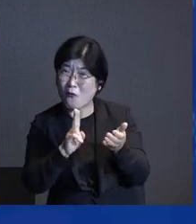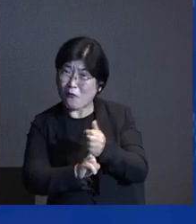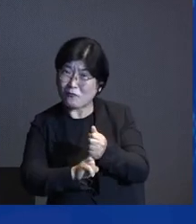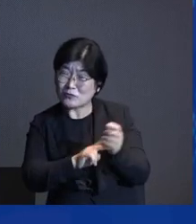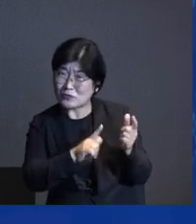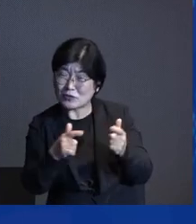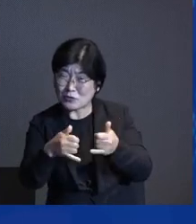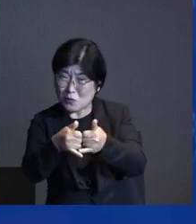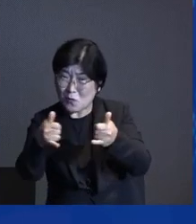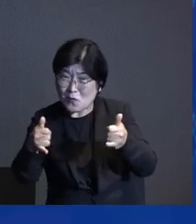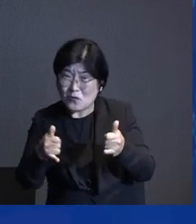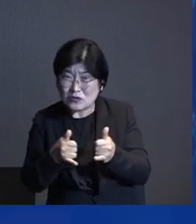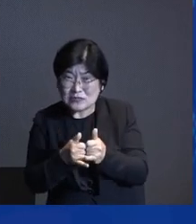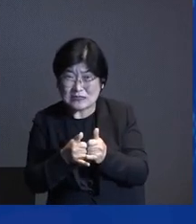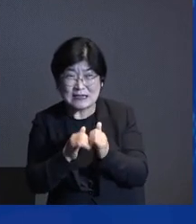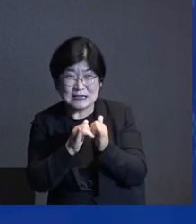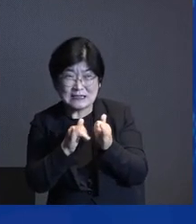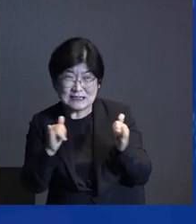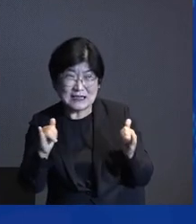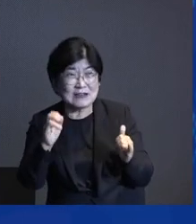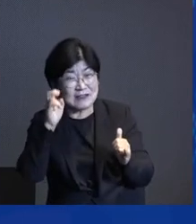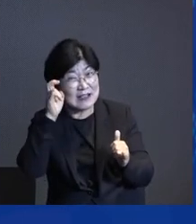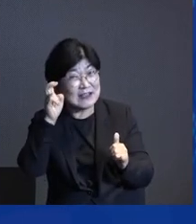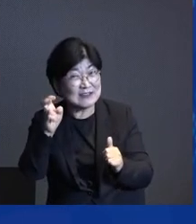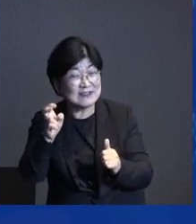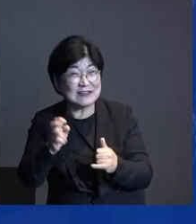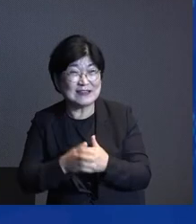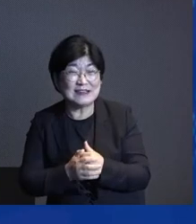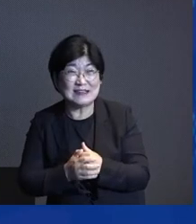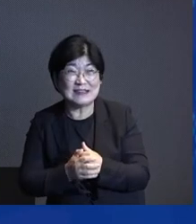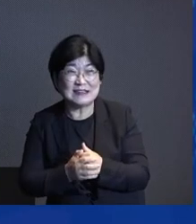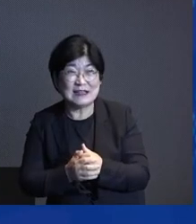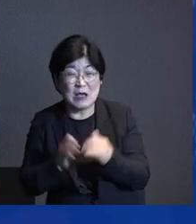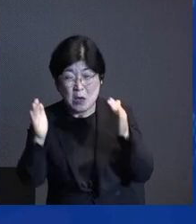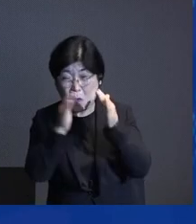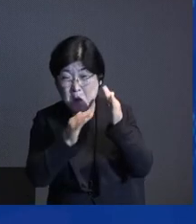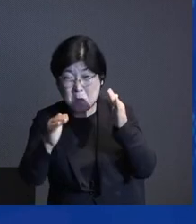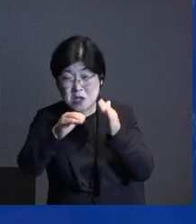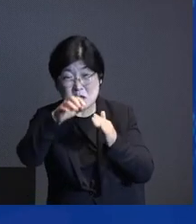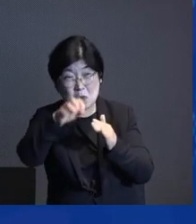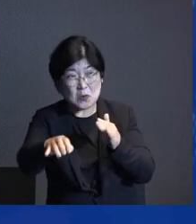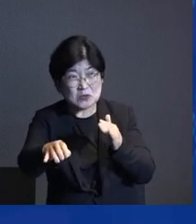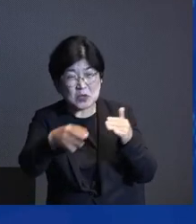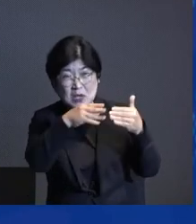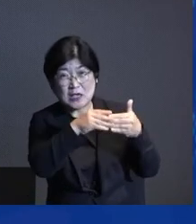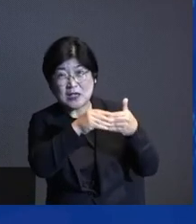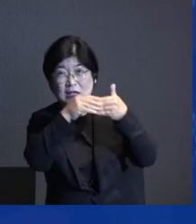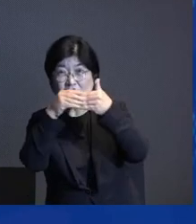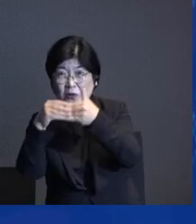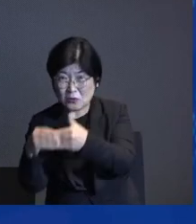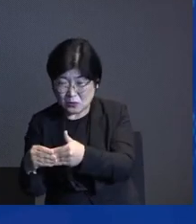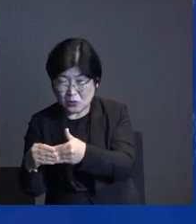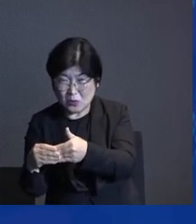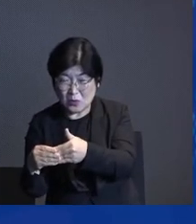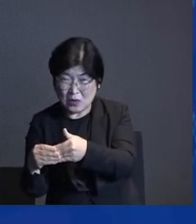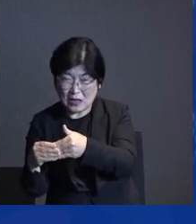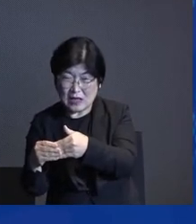are they are living. And that's very precious. And of course, it's something we need to